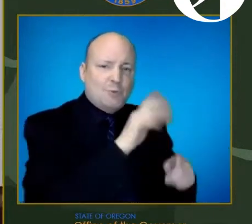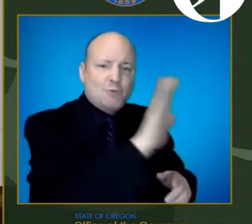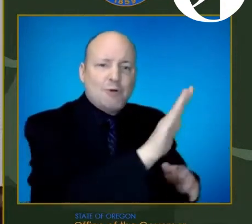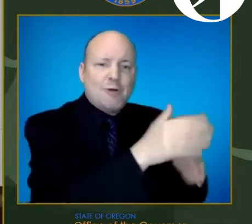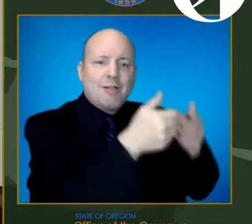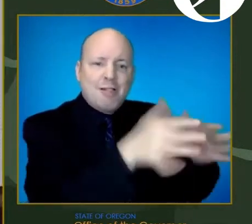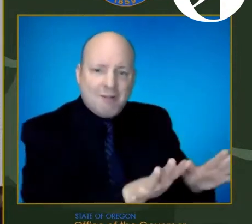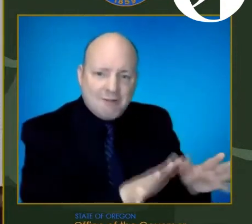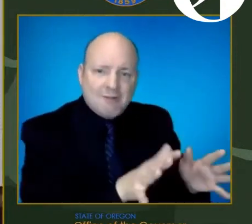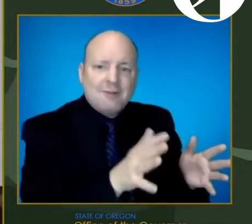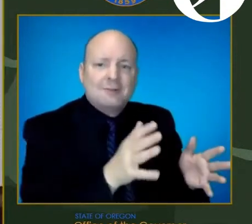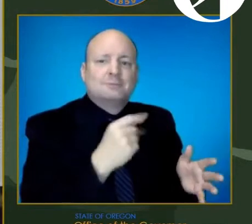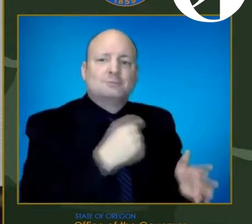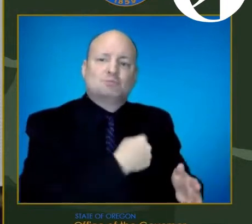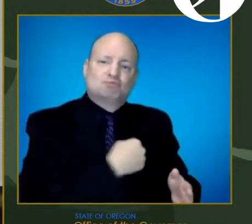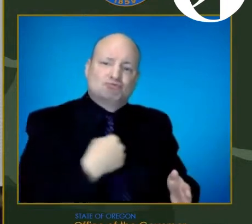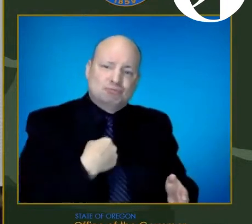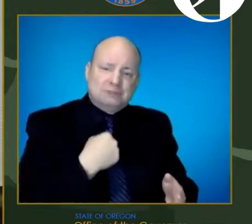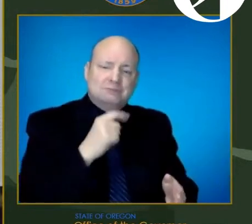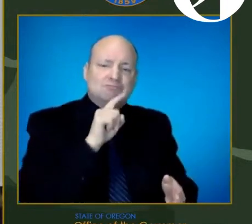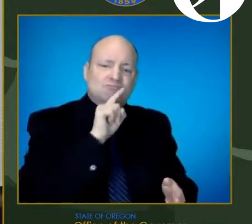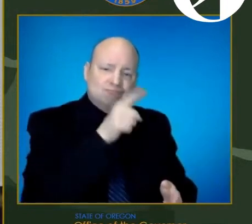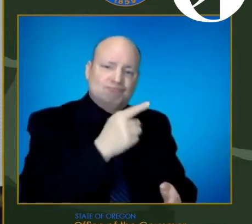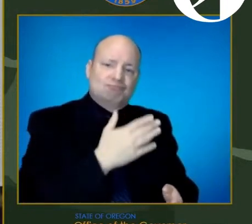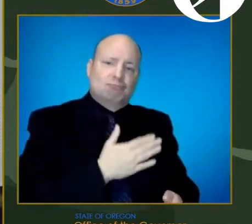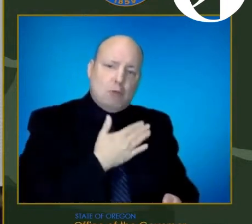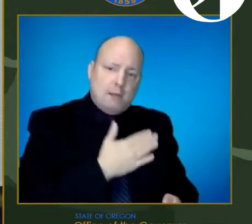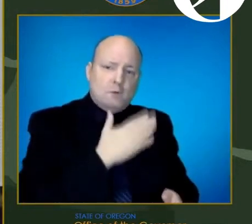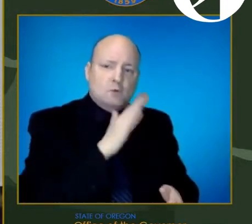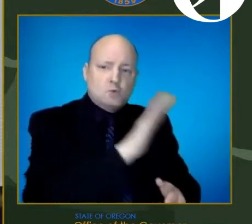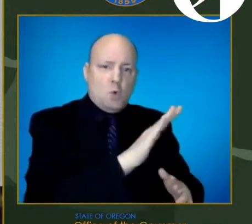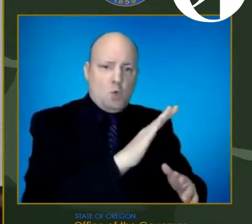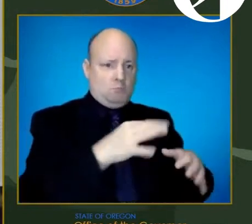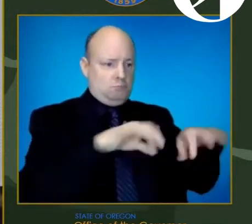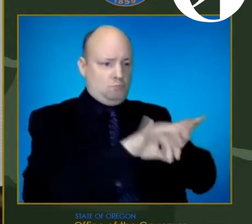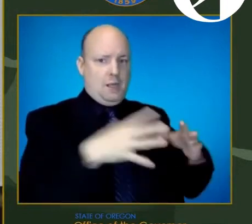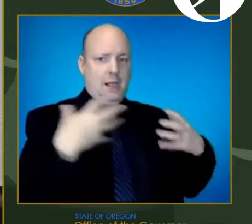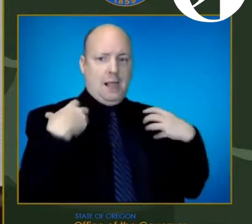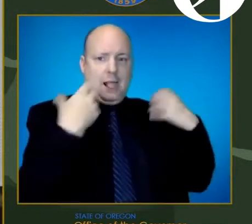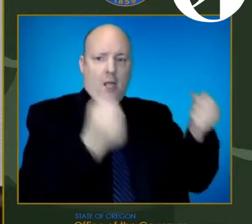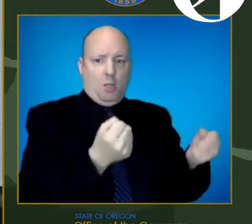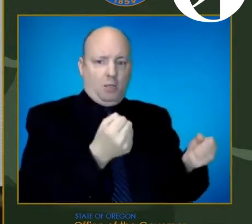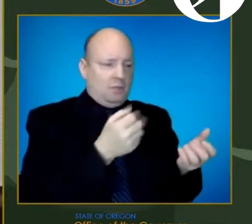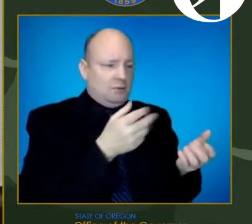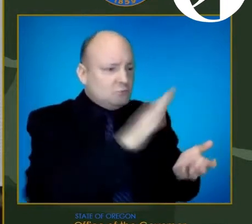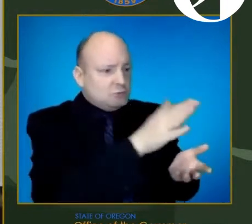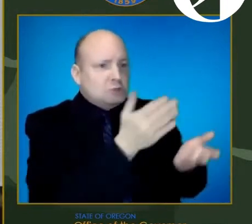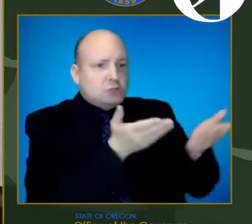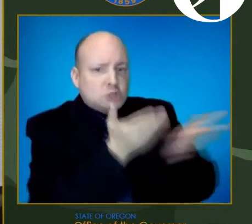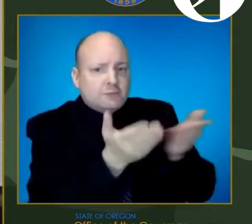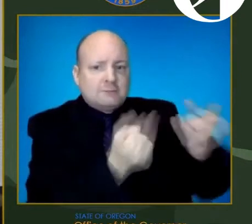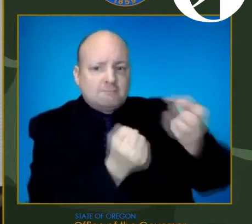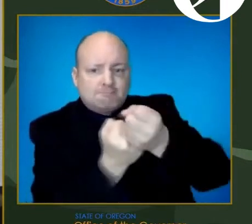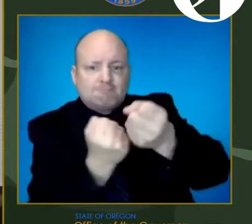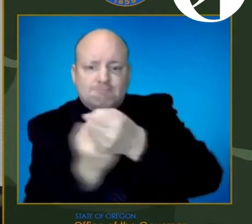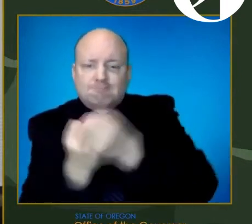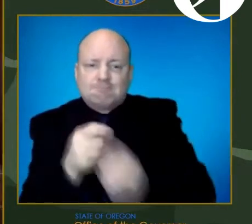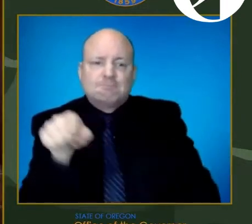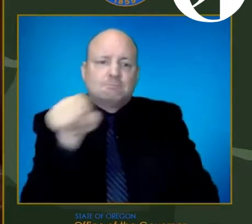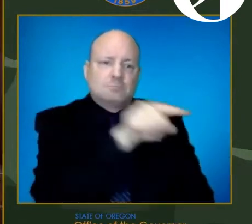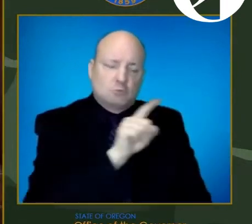losses, and we're incredibly grateful for your heroic and extraordinary service.